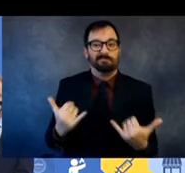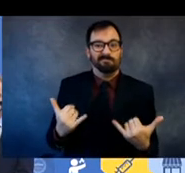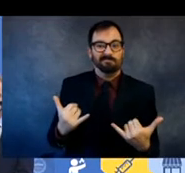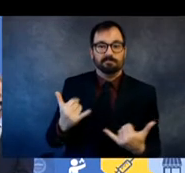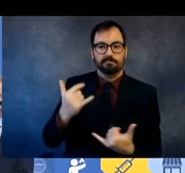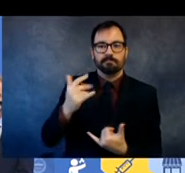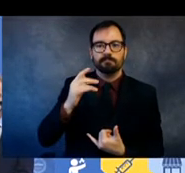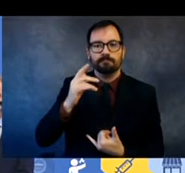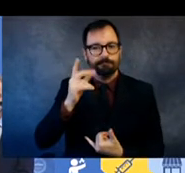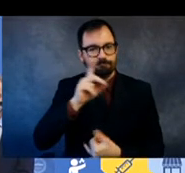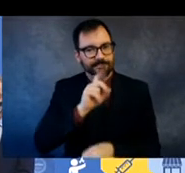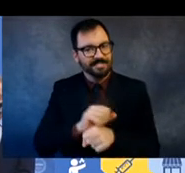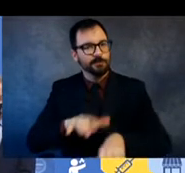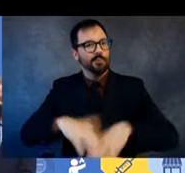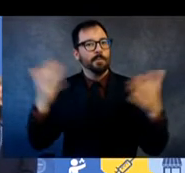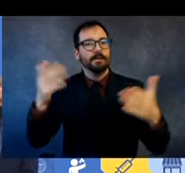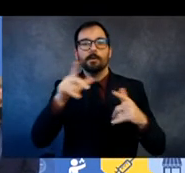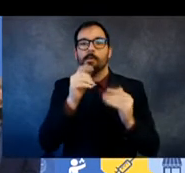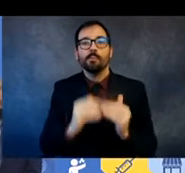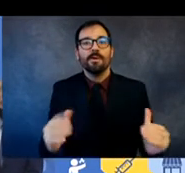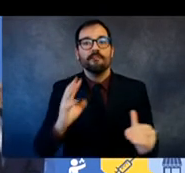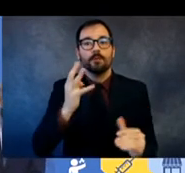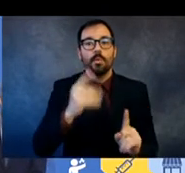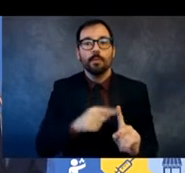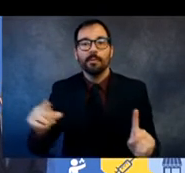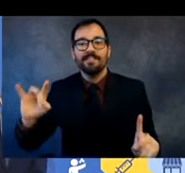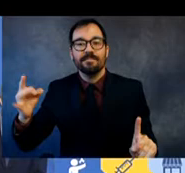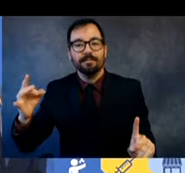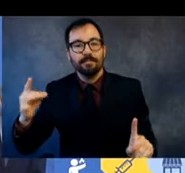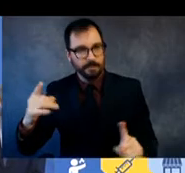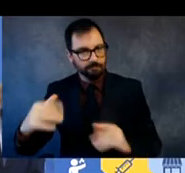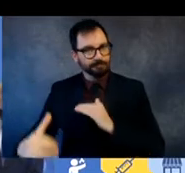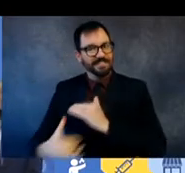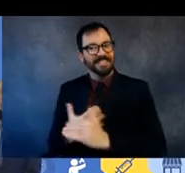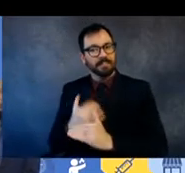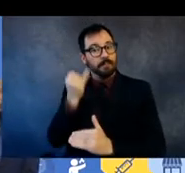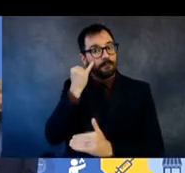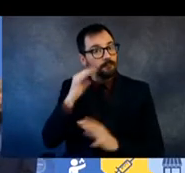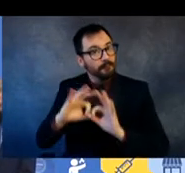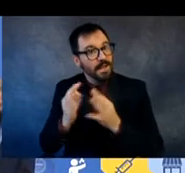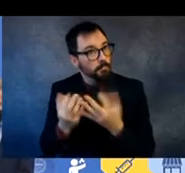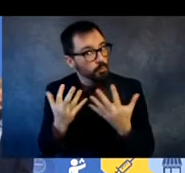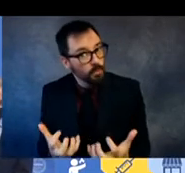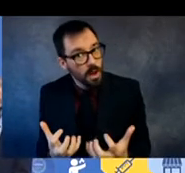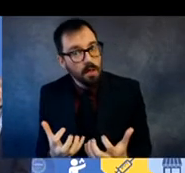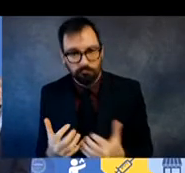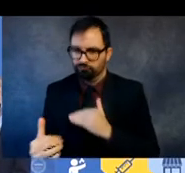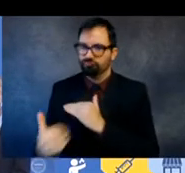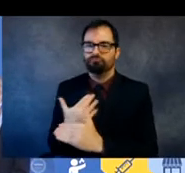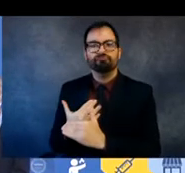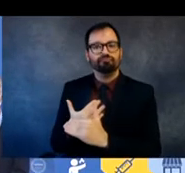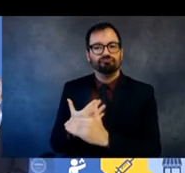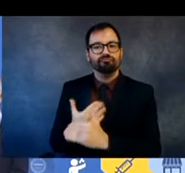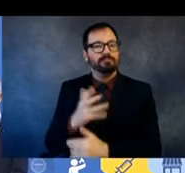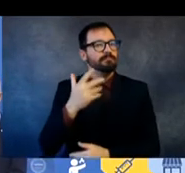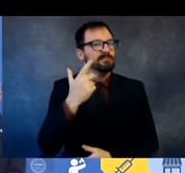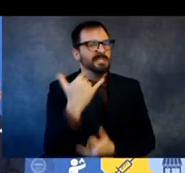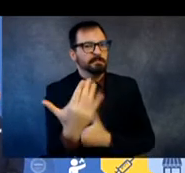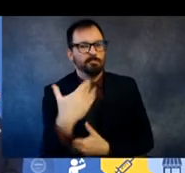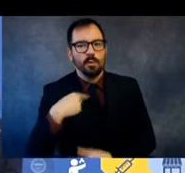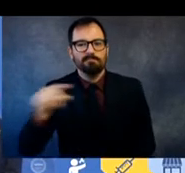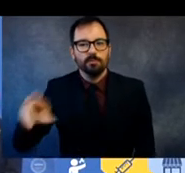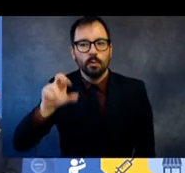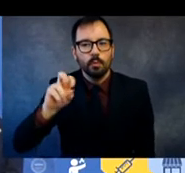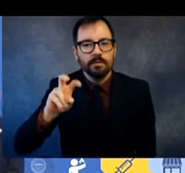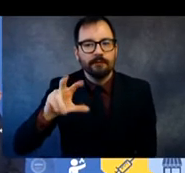8 back into in-person classrooms if their families opted in. This morning I was at the Roosevelt, and it was great to see the